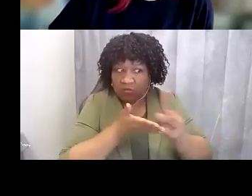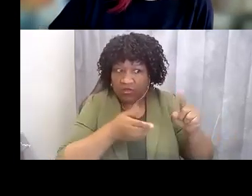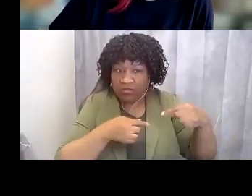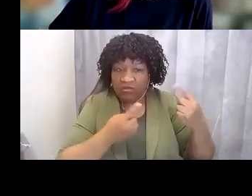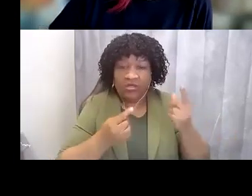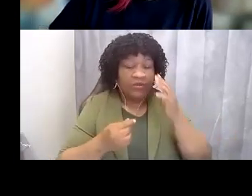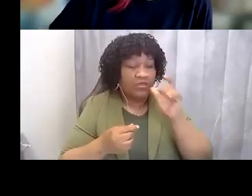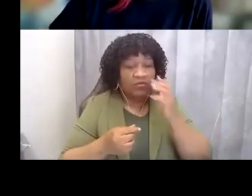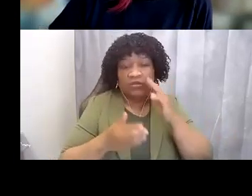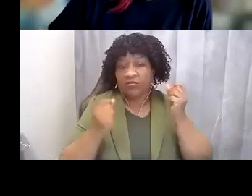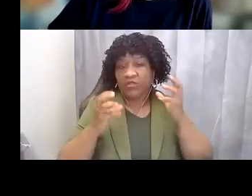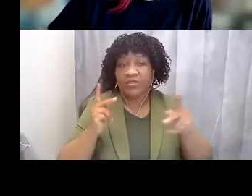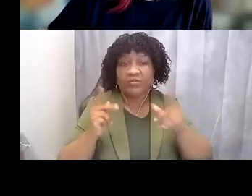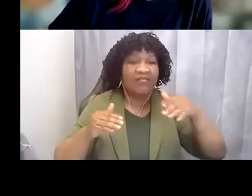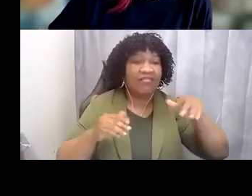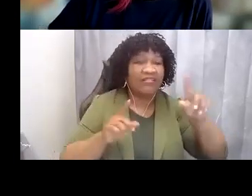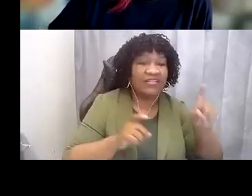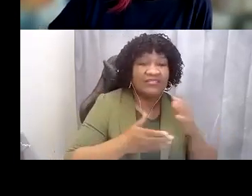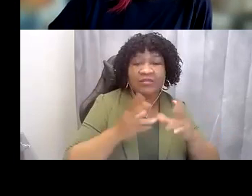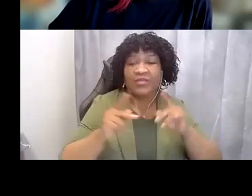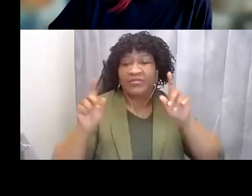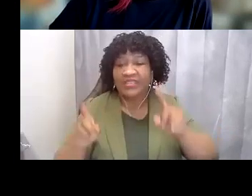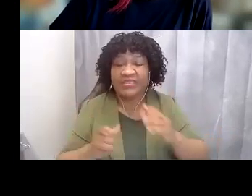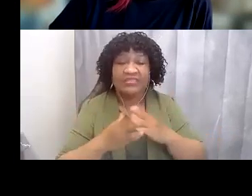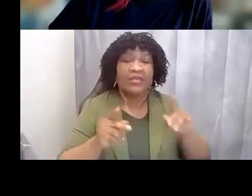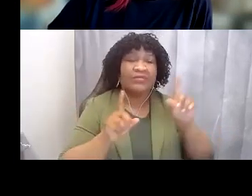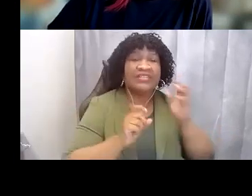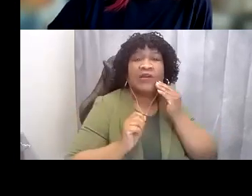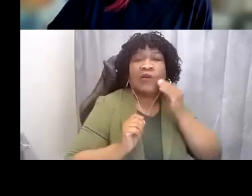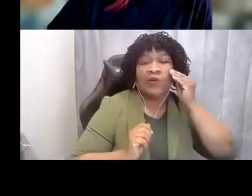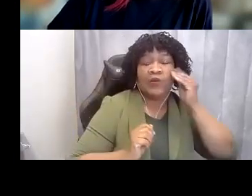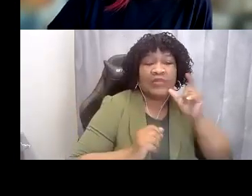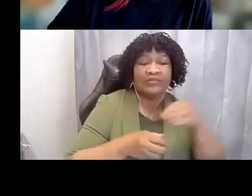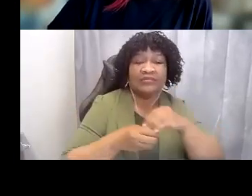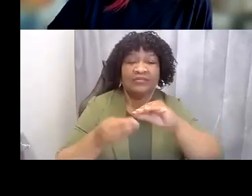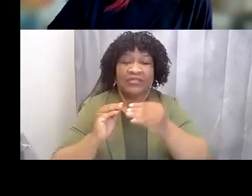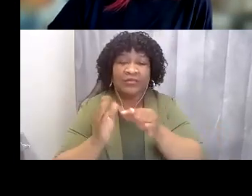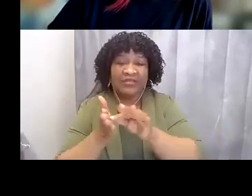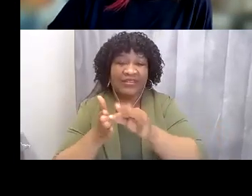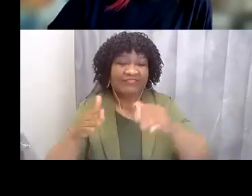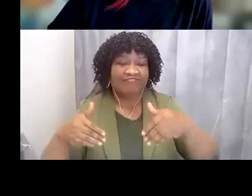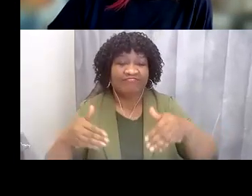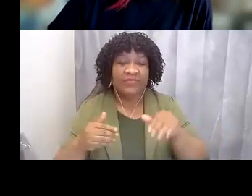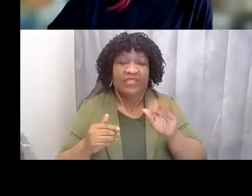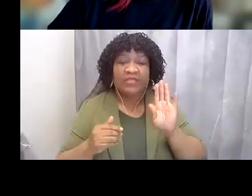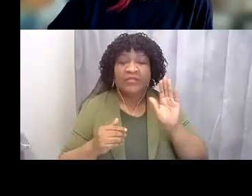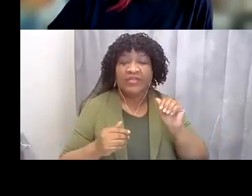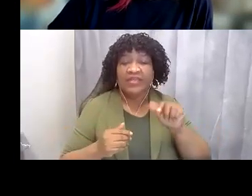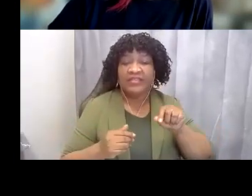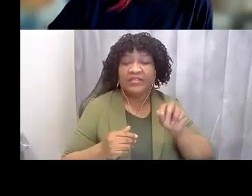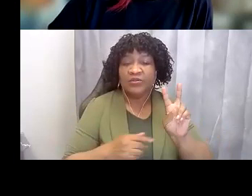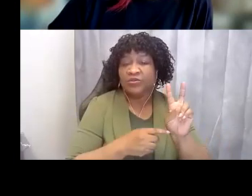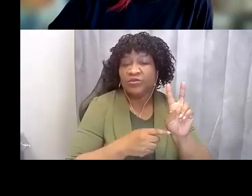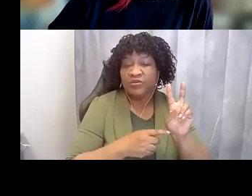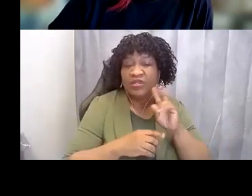of the cases because some people aren't testing and a lot of people are doing home testing. And then BA2 is still currently the most